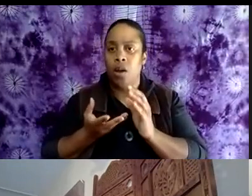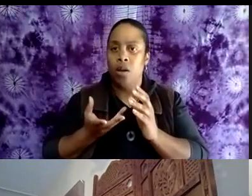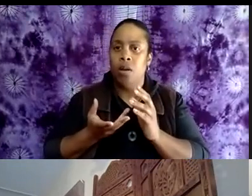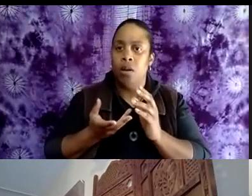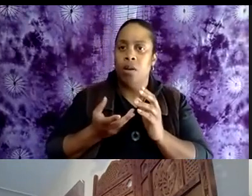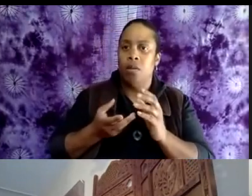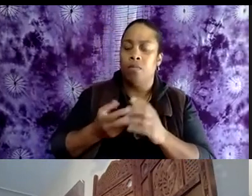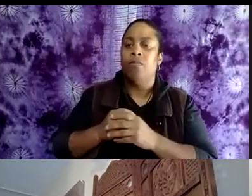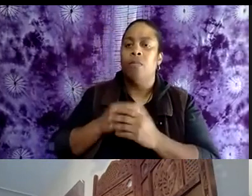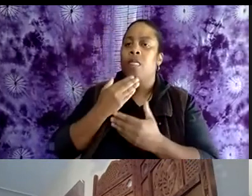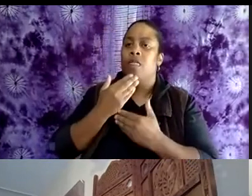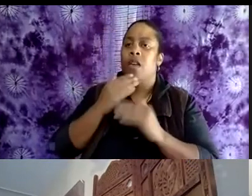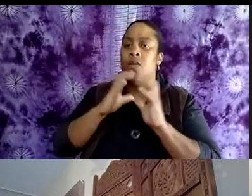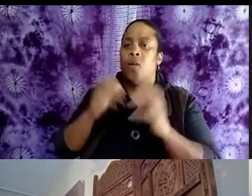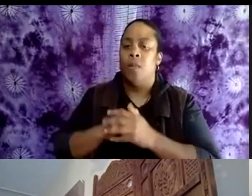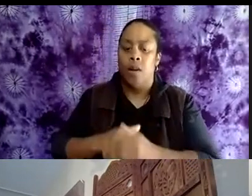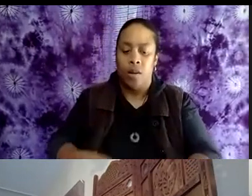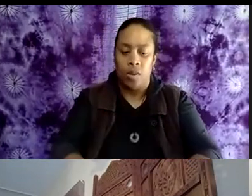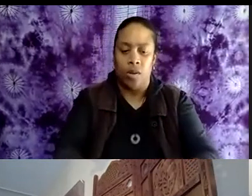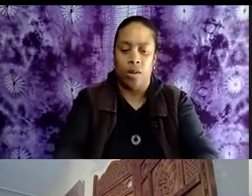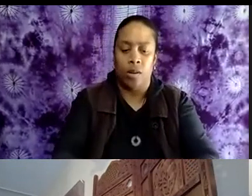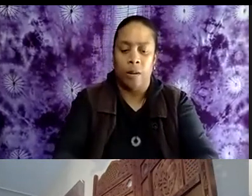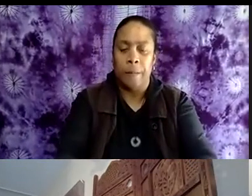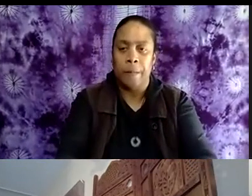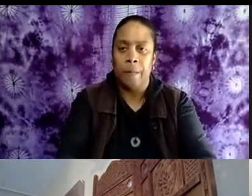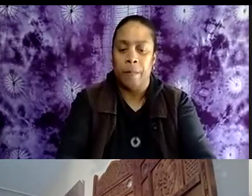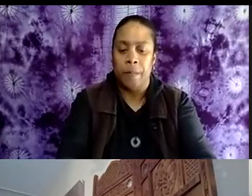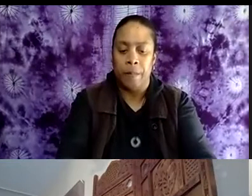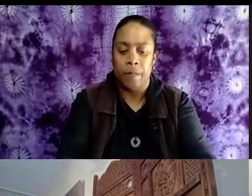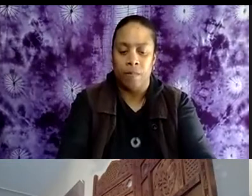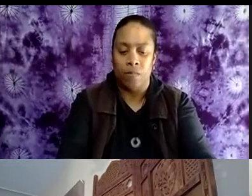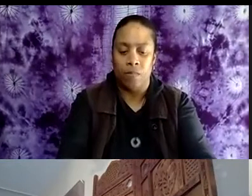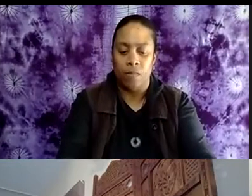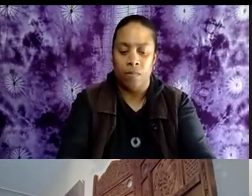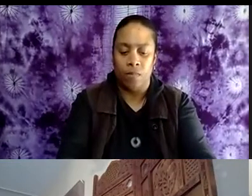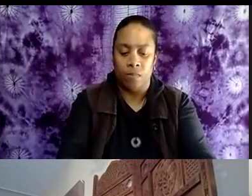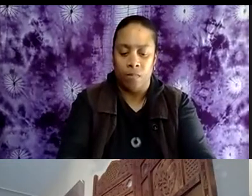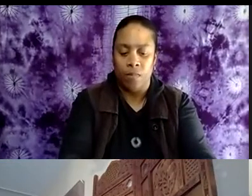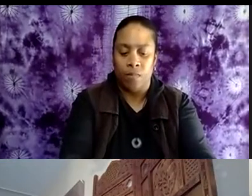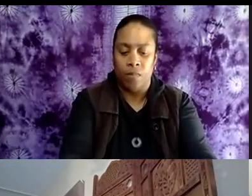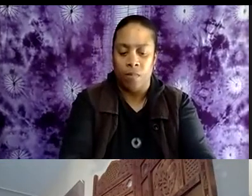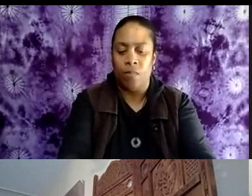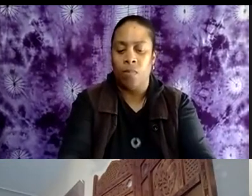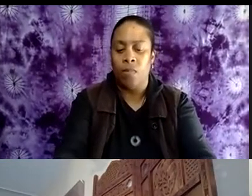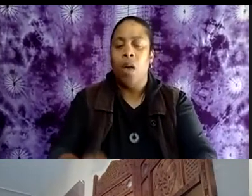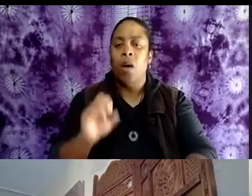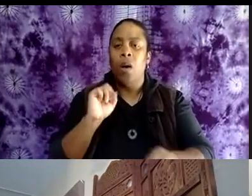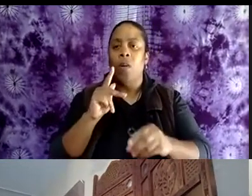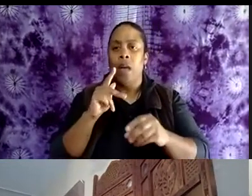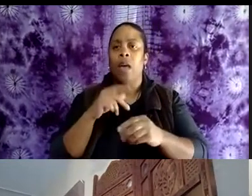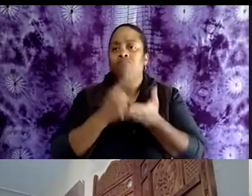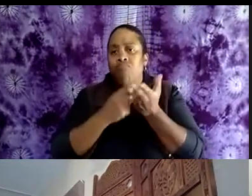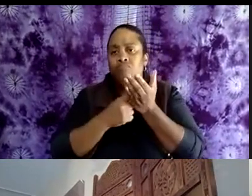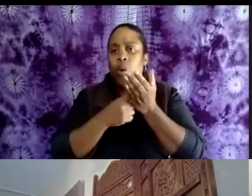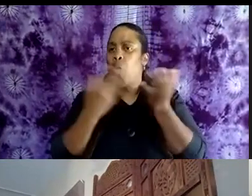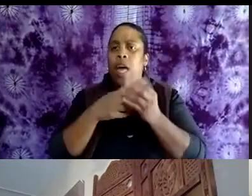doing some of that. Oh, all right. Well, let's see. So let's talk about the theme a bit. I mean, we all talked about it some, I guess, in the